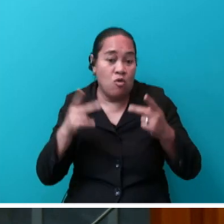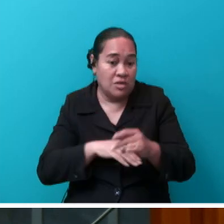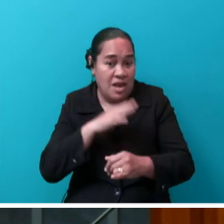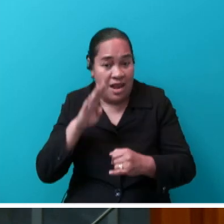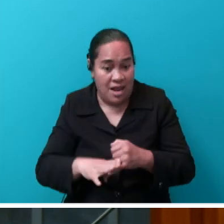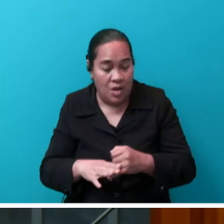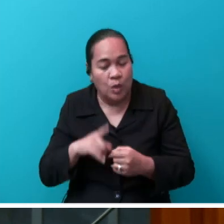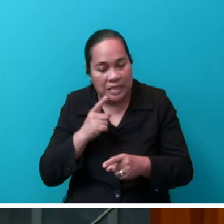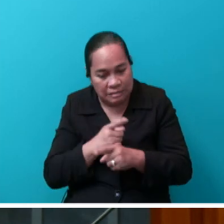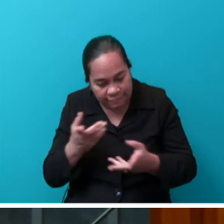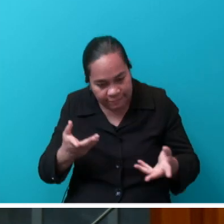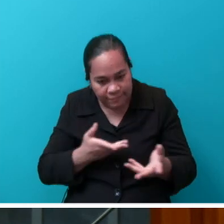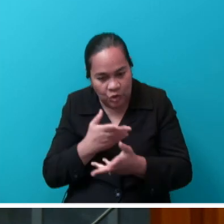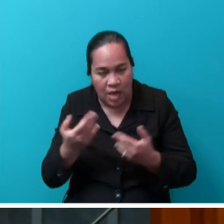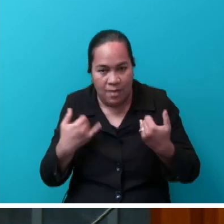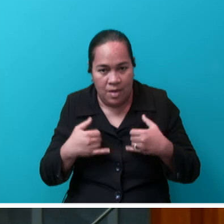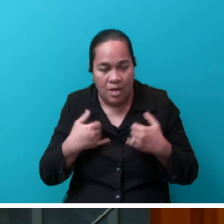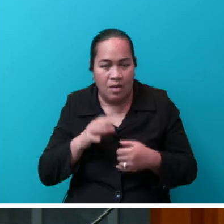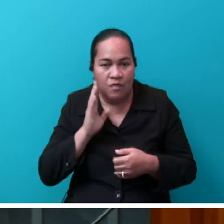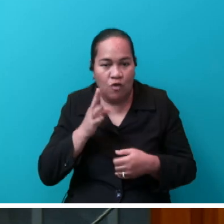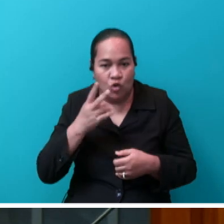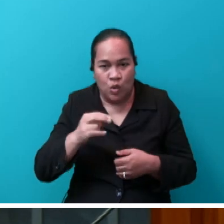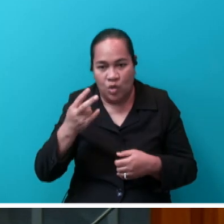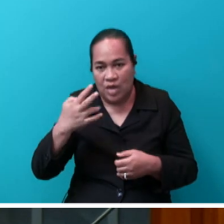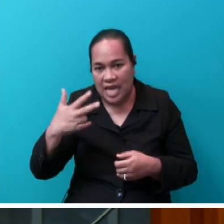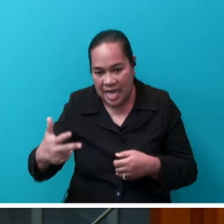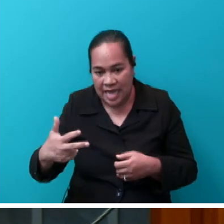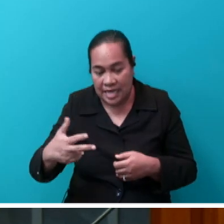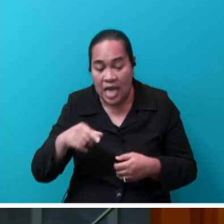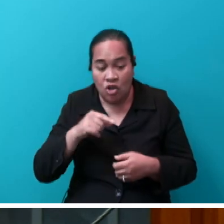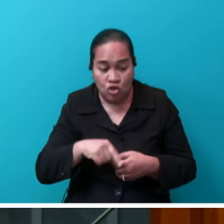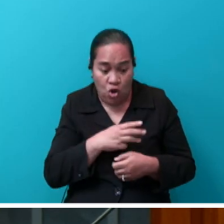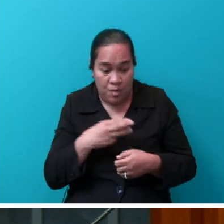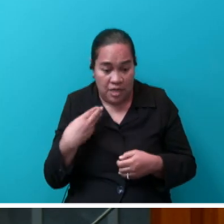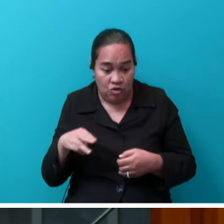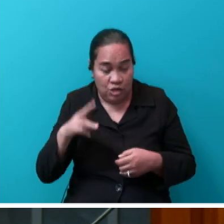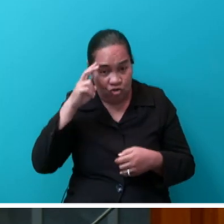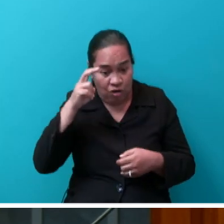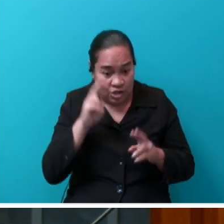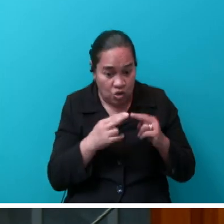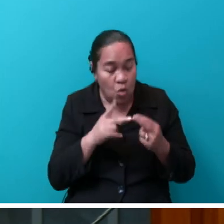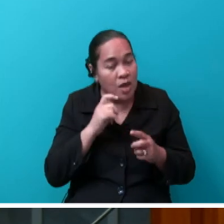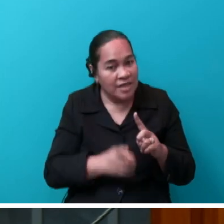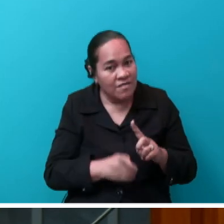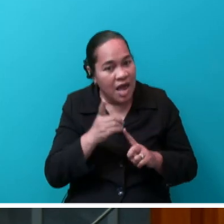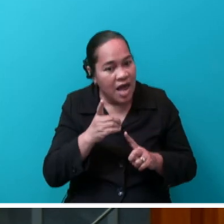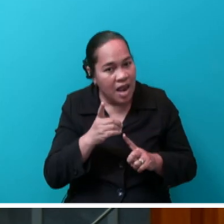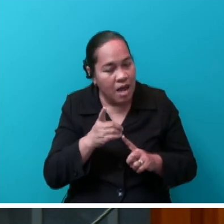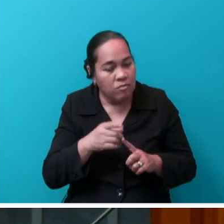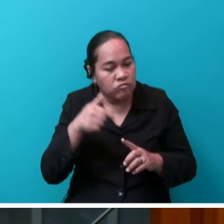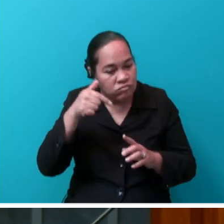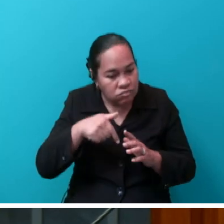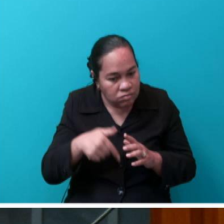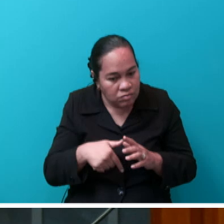for implementation by 2028. And the Ministry of Education's training unit will develop a proposal detailing the visits,